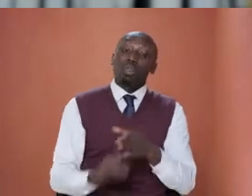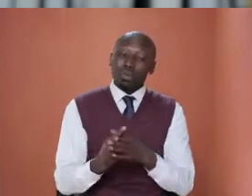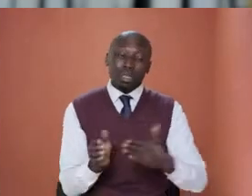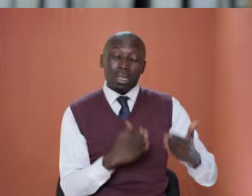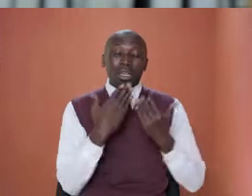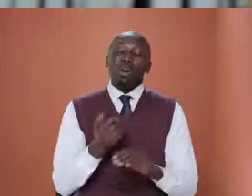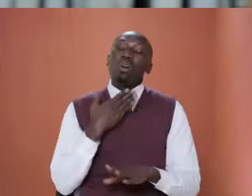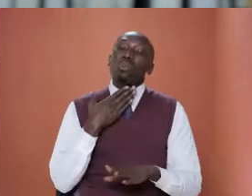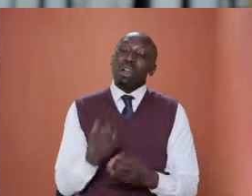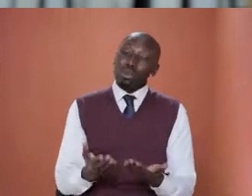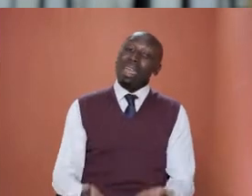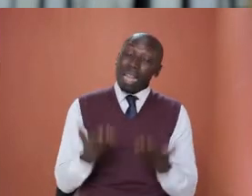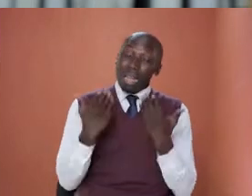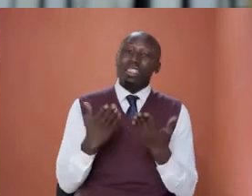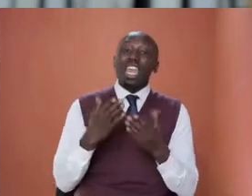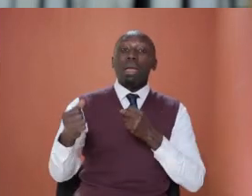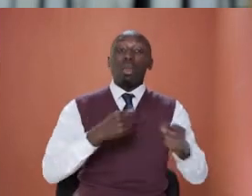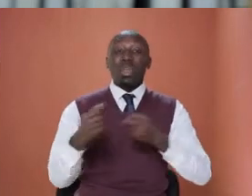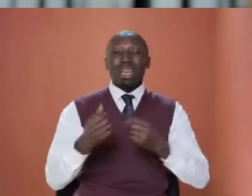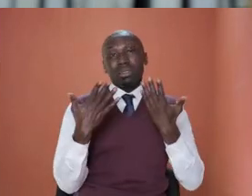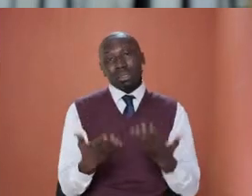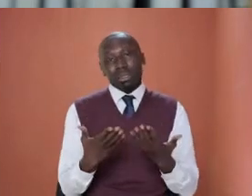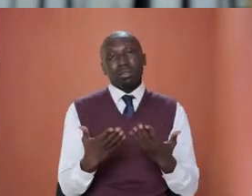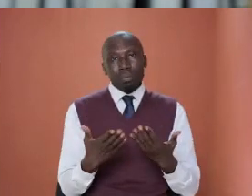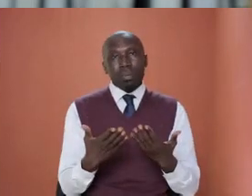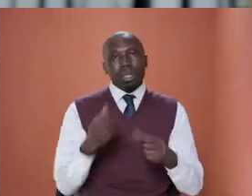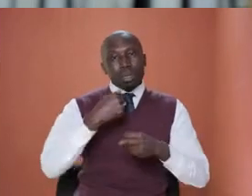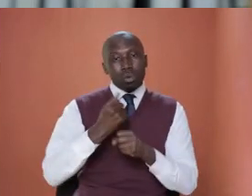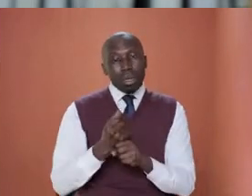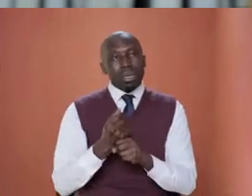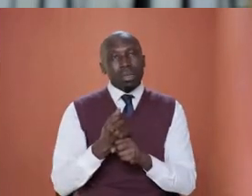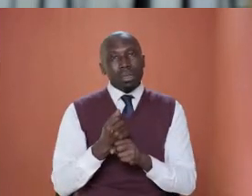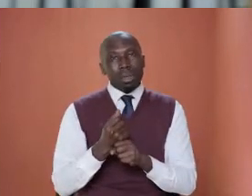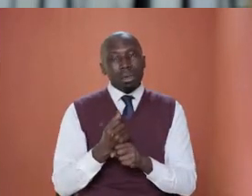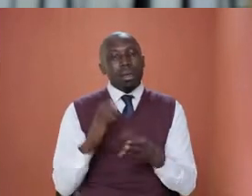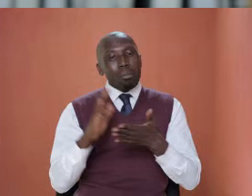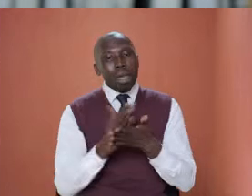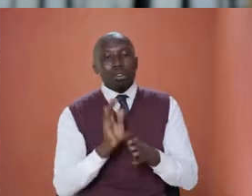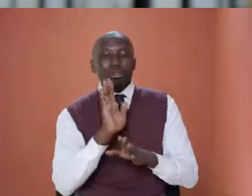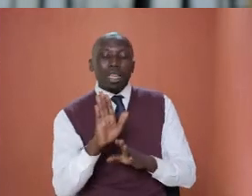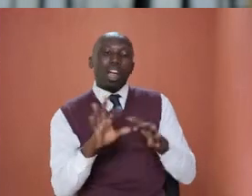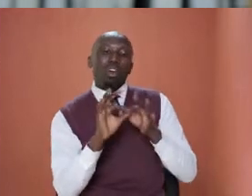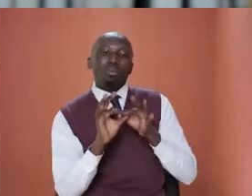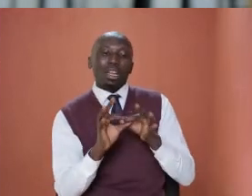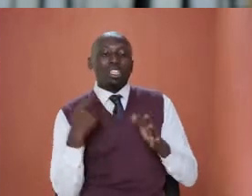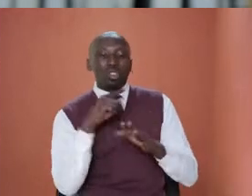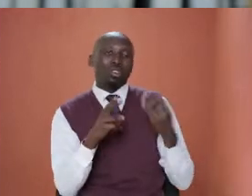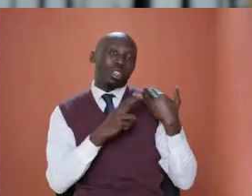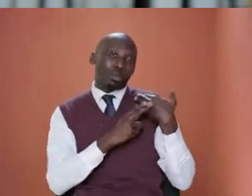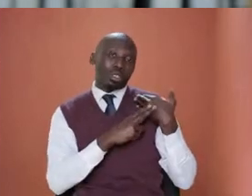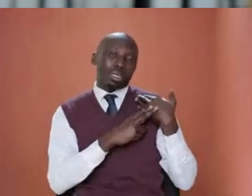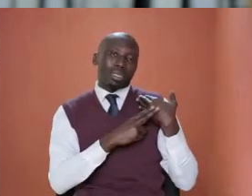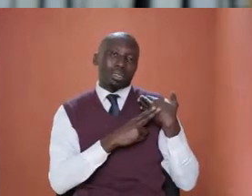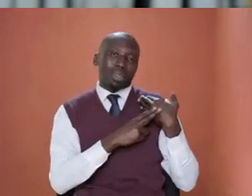to encourage employers to make it part of their corporate social